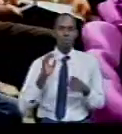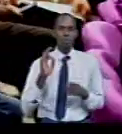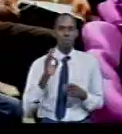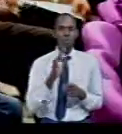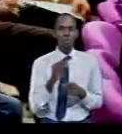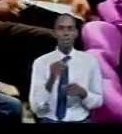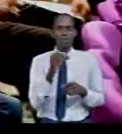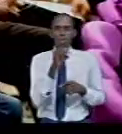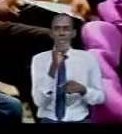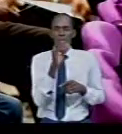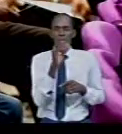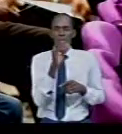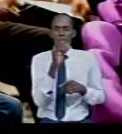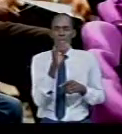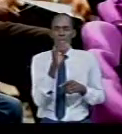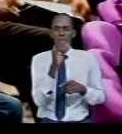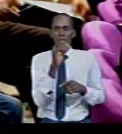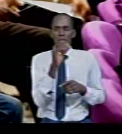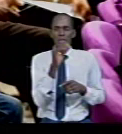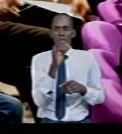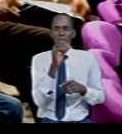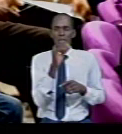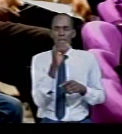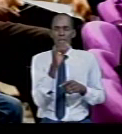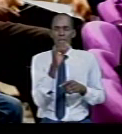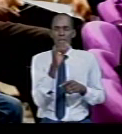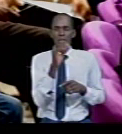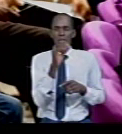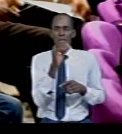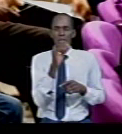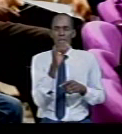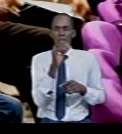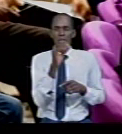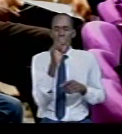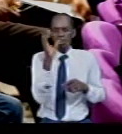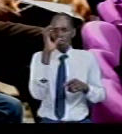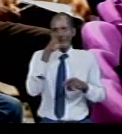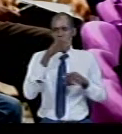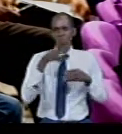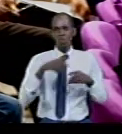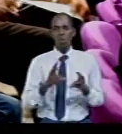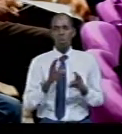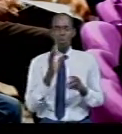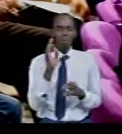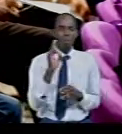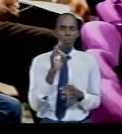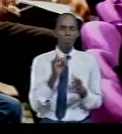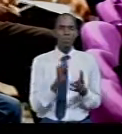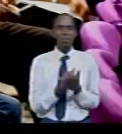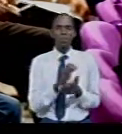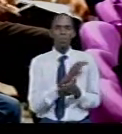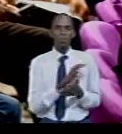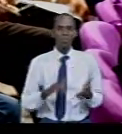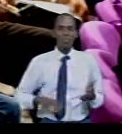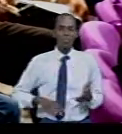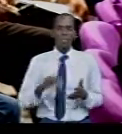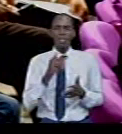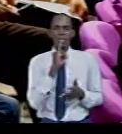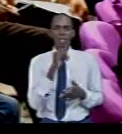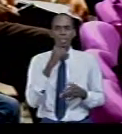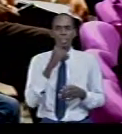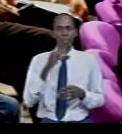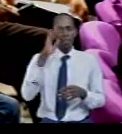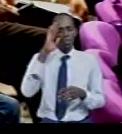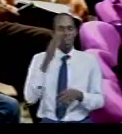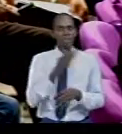preached that Christ is the Son of God in